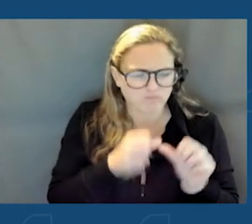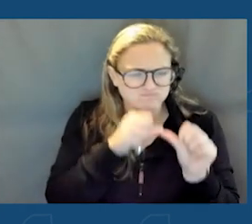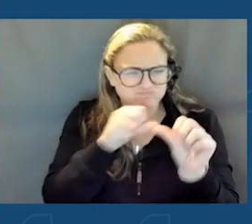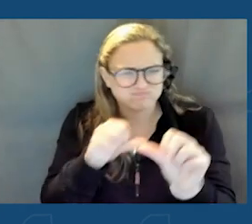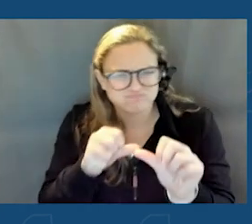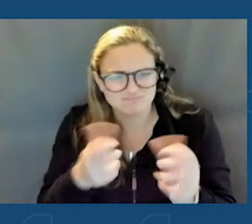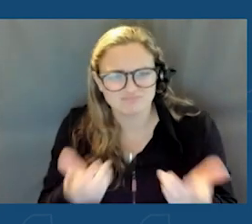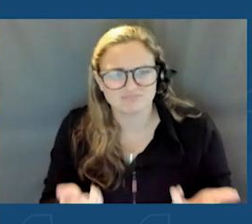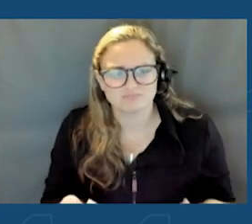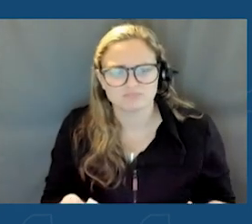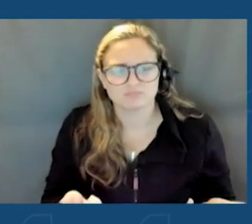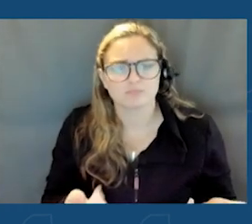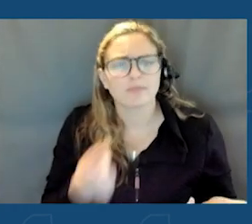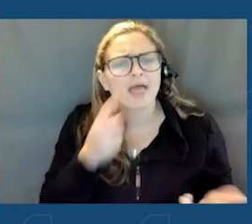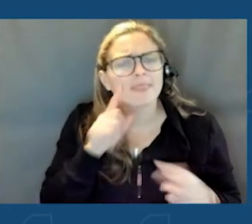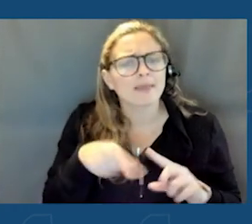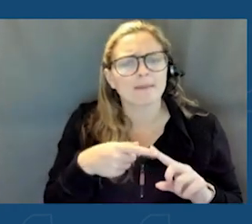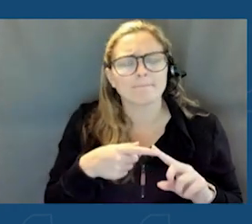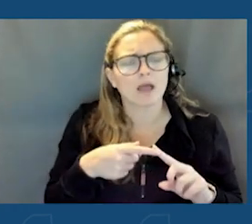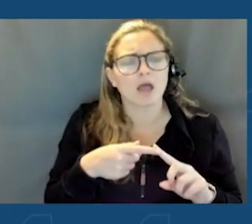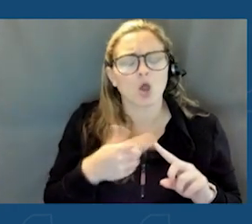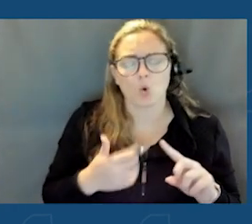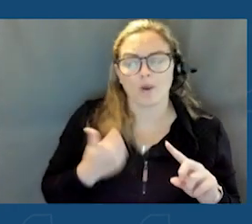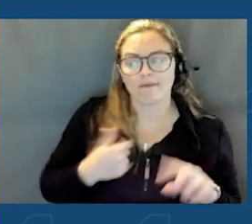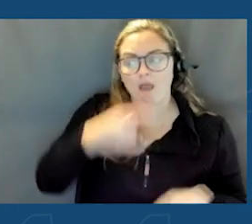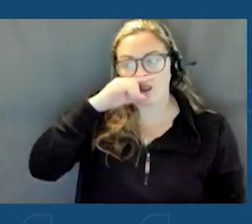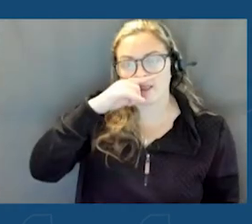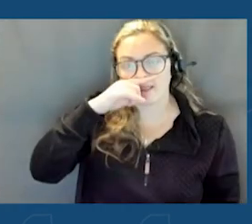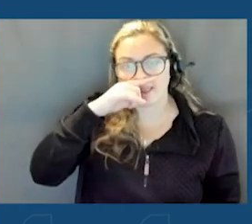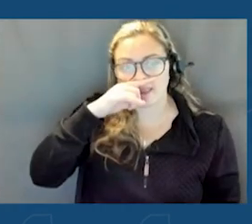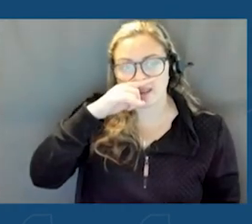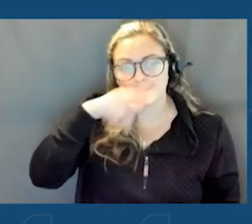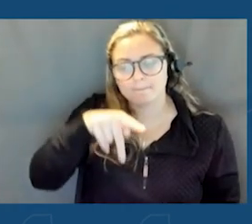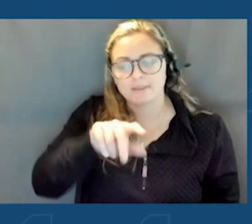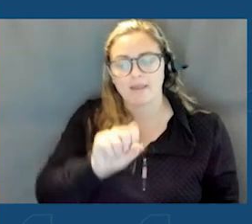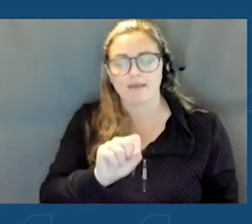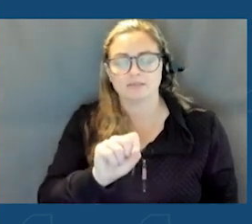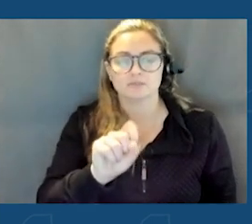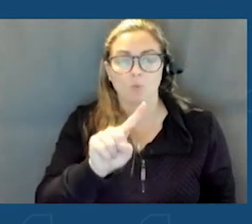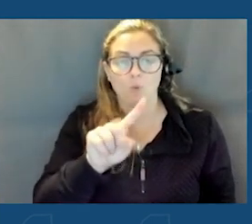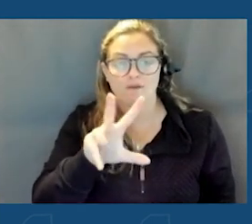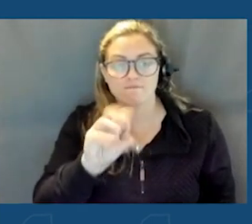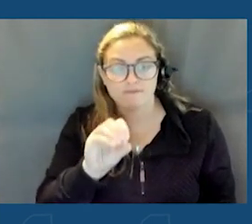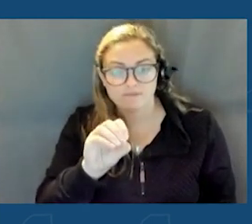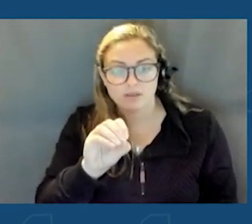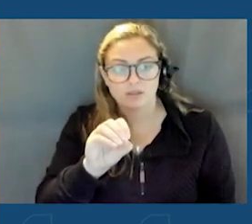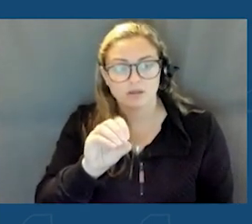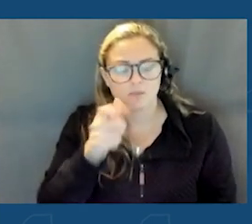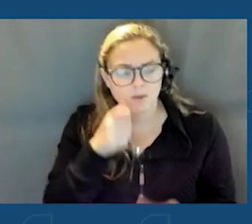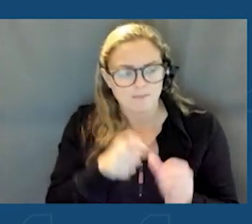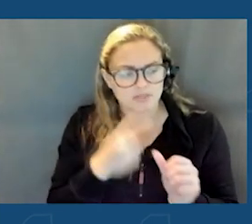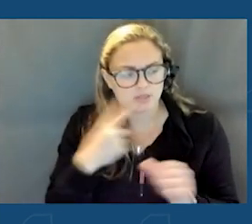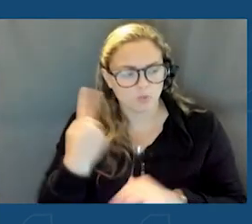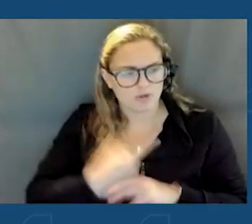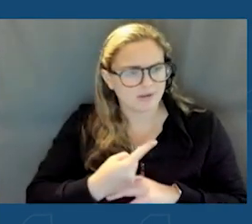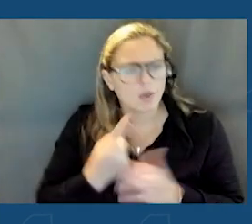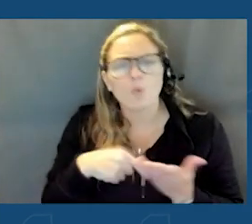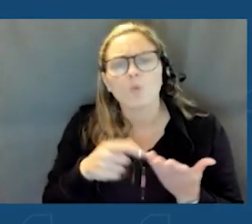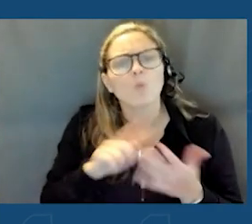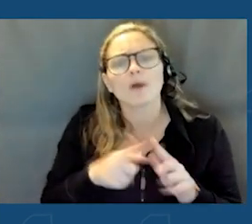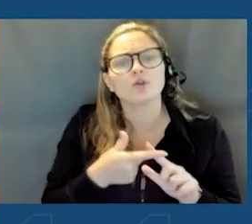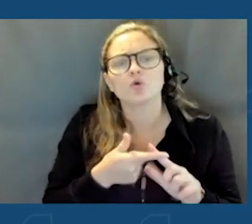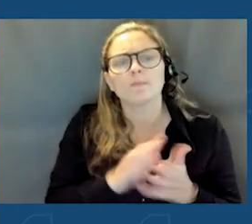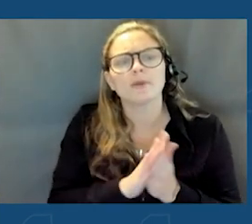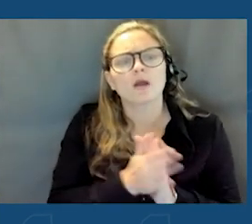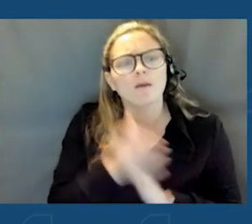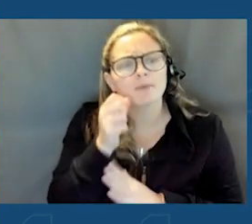right? I think about, a young kid who was in PS 150, and I said to them one day, well, what do you want to be when you grow up? And he told